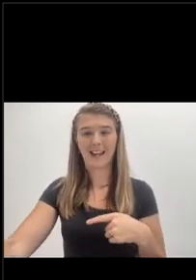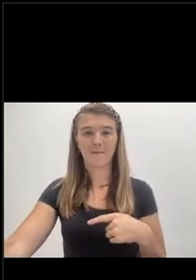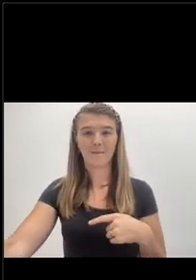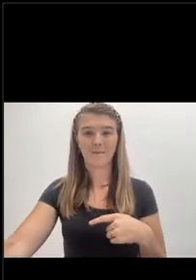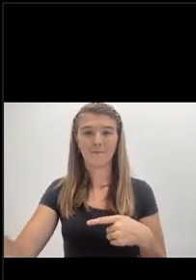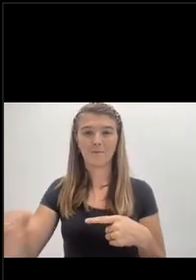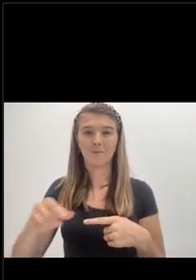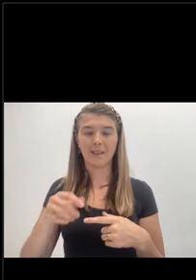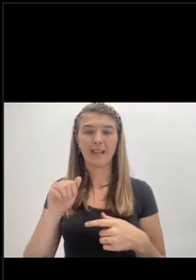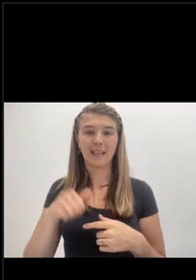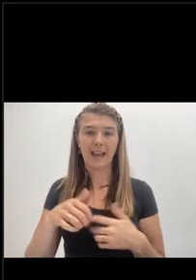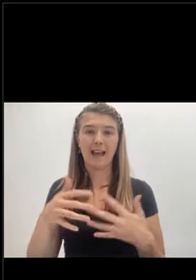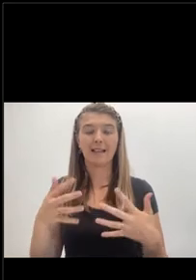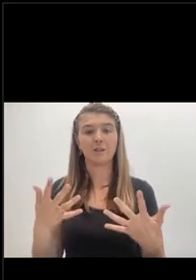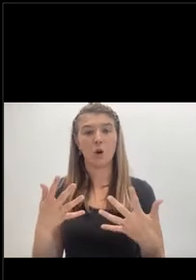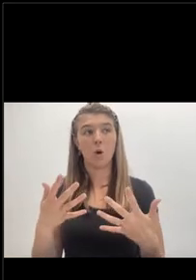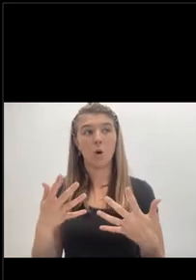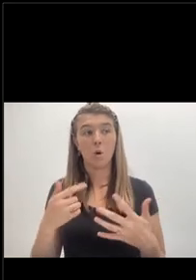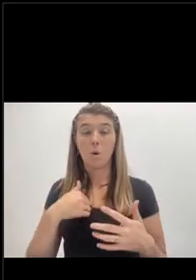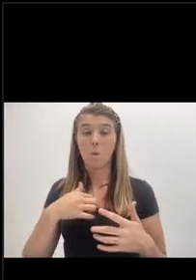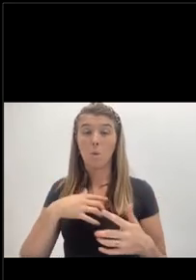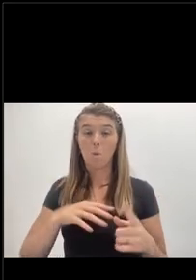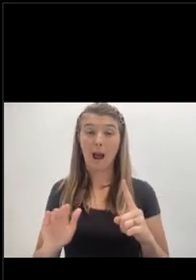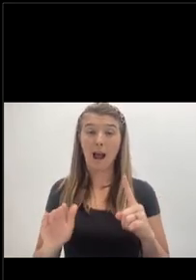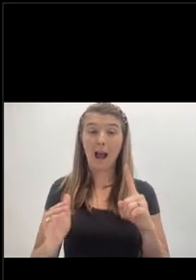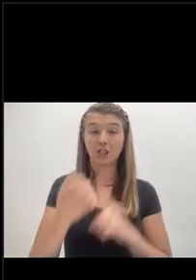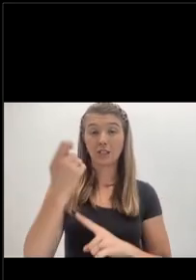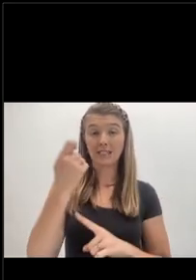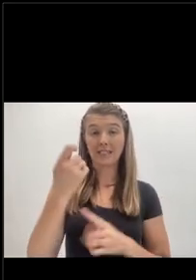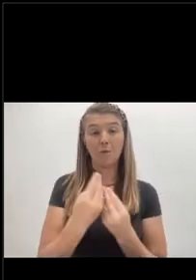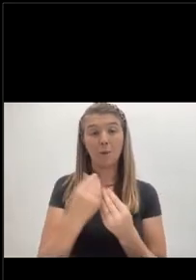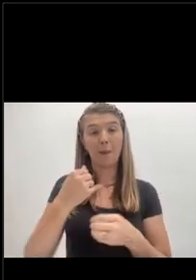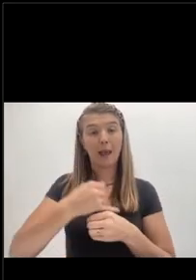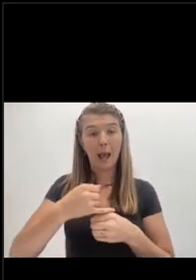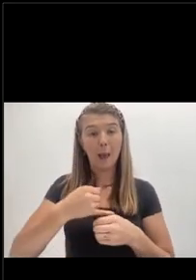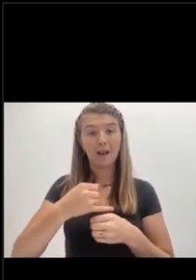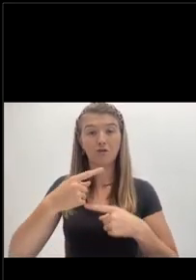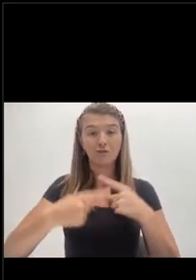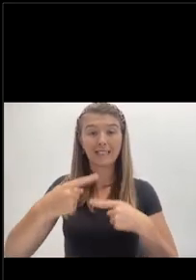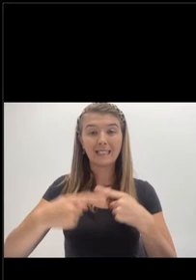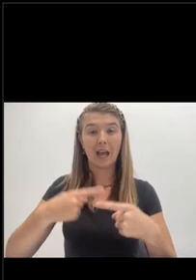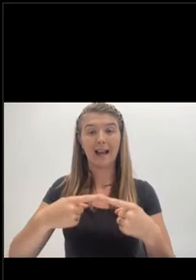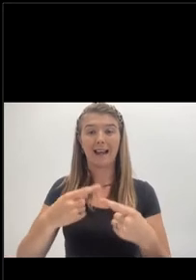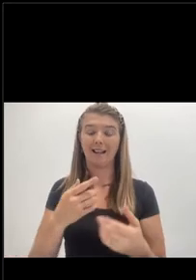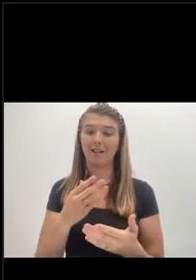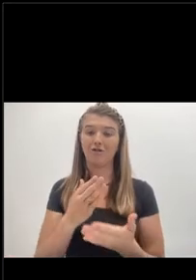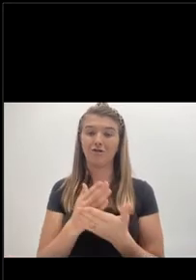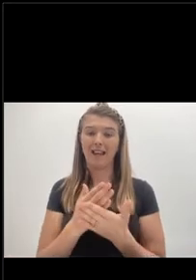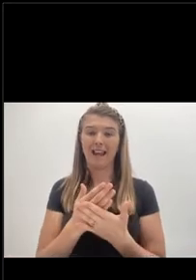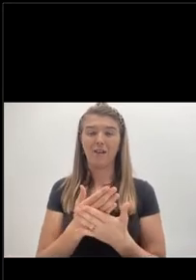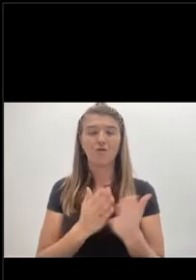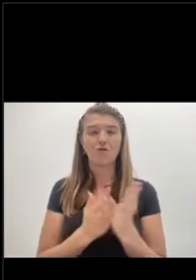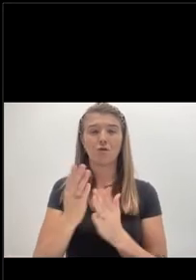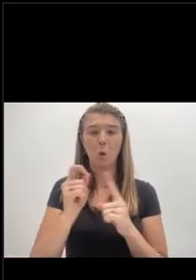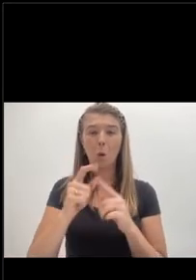So what we actually want to achieve with chemical recycling is kind of reversing the polymer making process ideally.